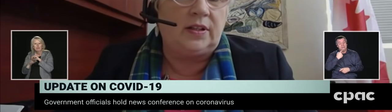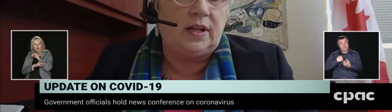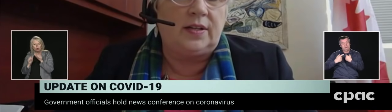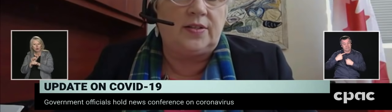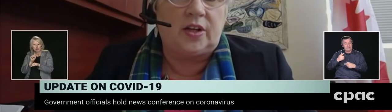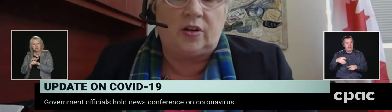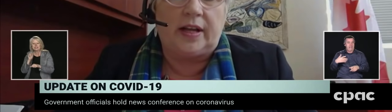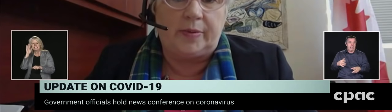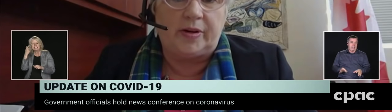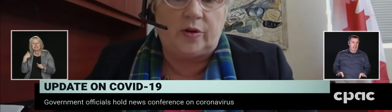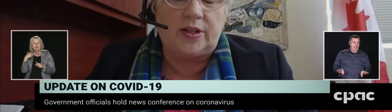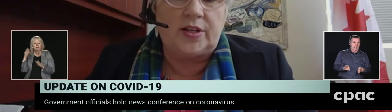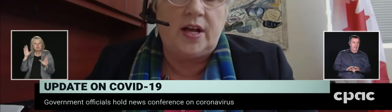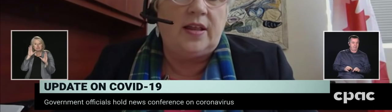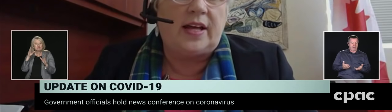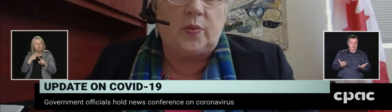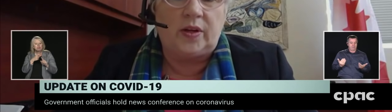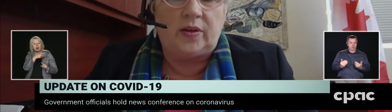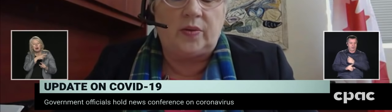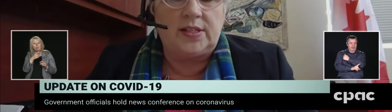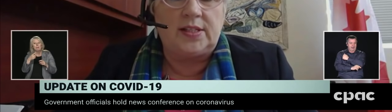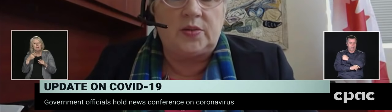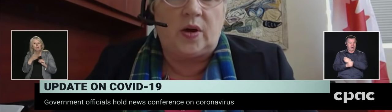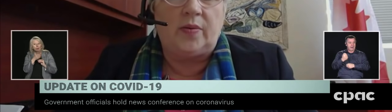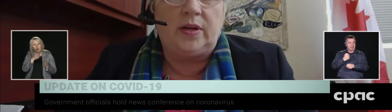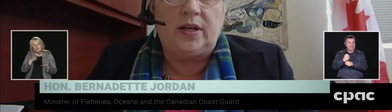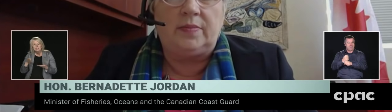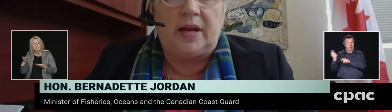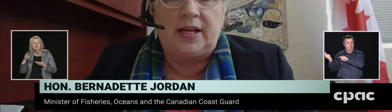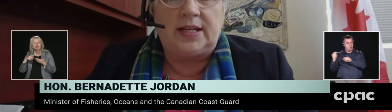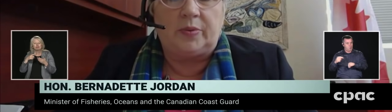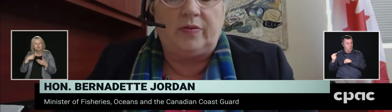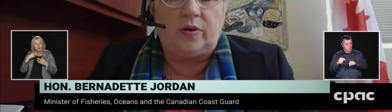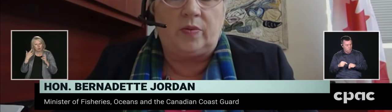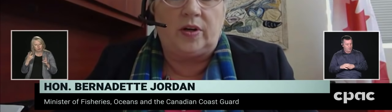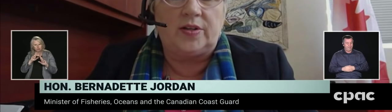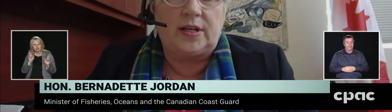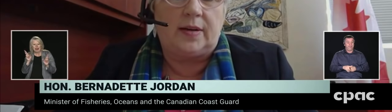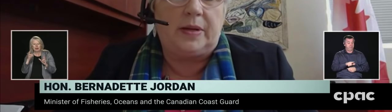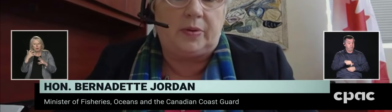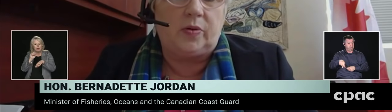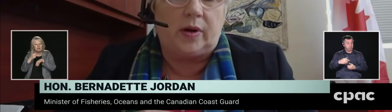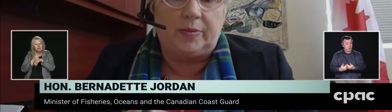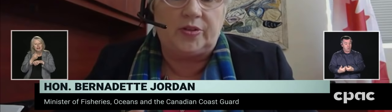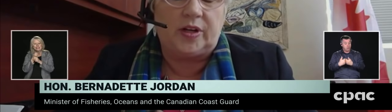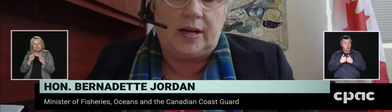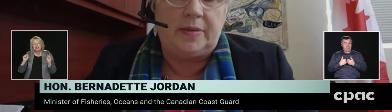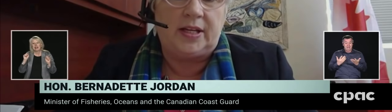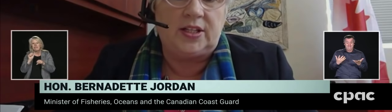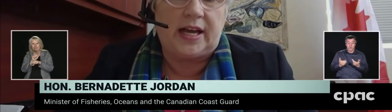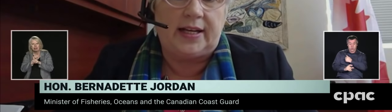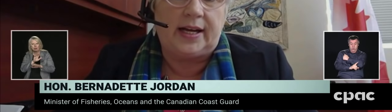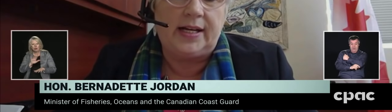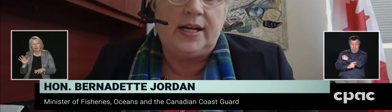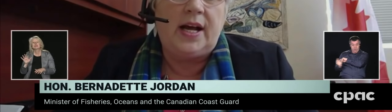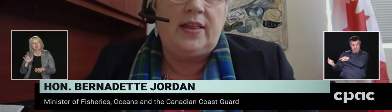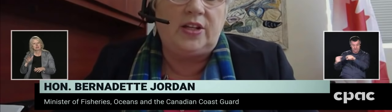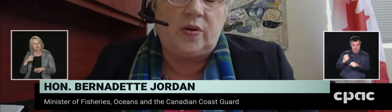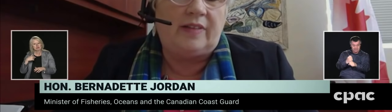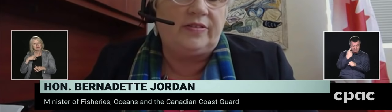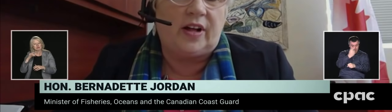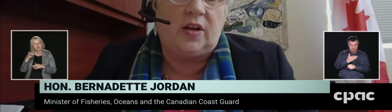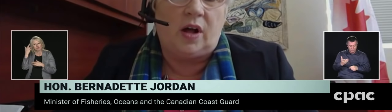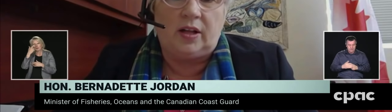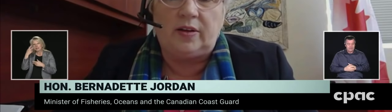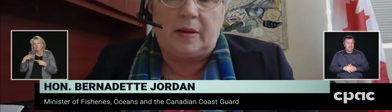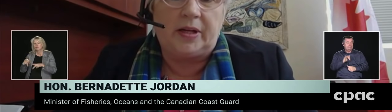have a secure labor force. That's one of the reasons why we made temporary foreign workers people who are able to come into Canada. They do